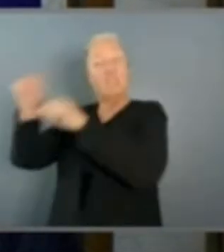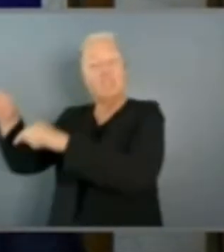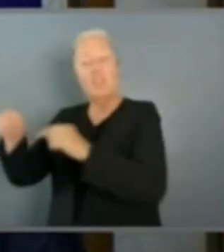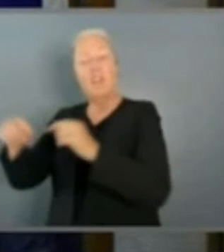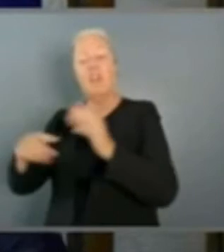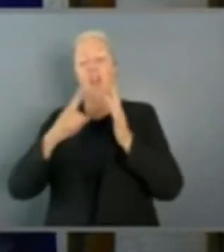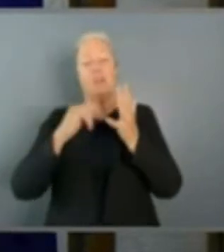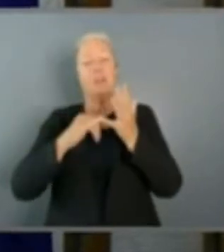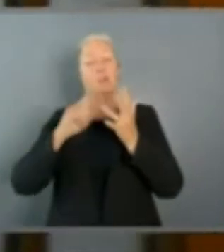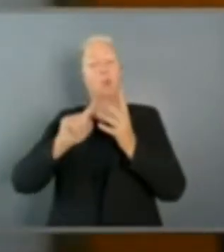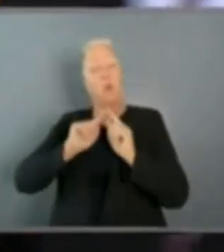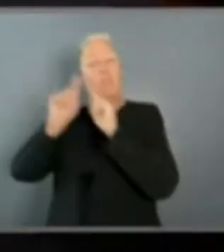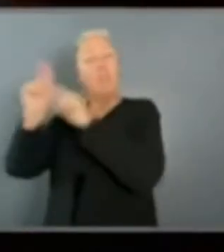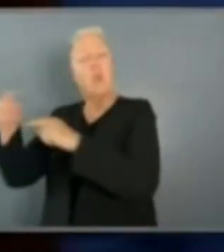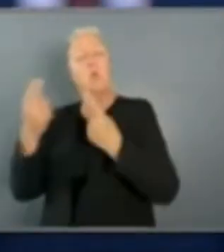on the ground as well.